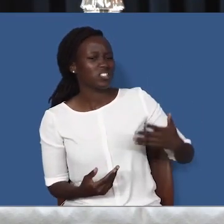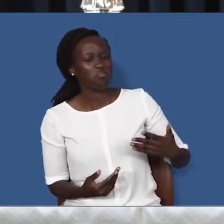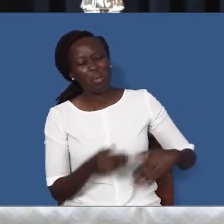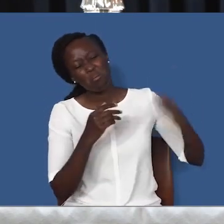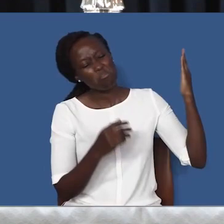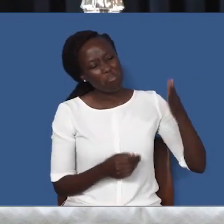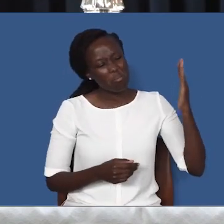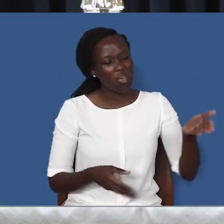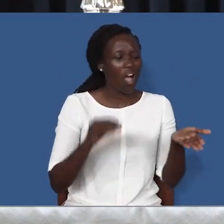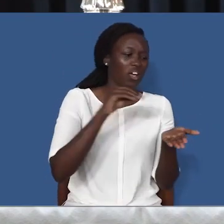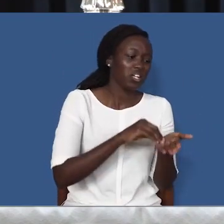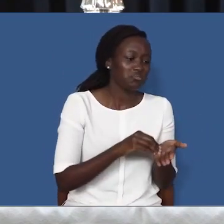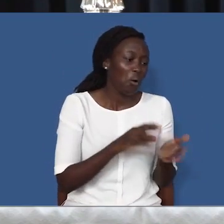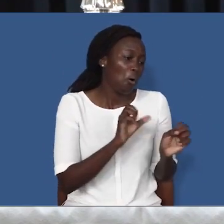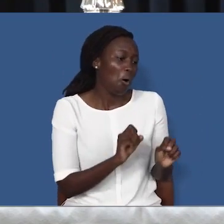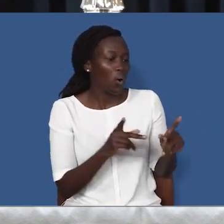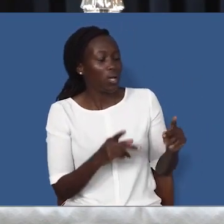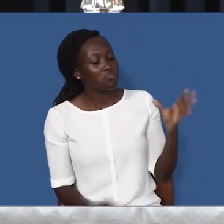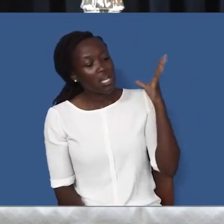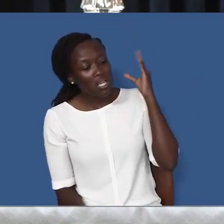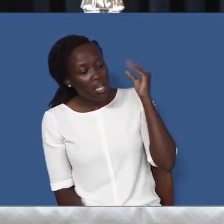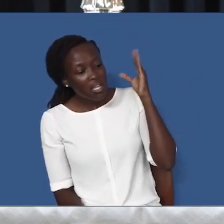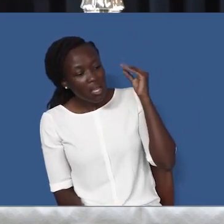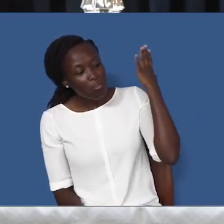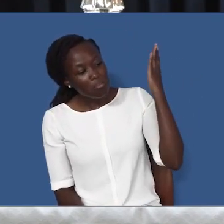homilies again. Let's just hear what Reverend Apela has to say